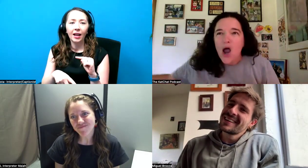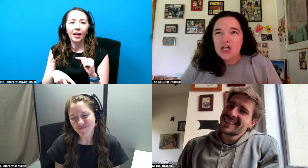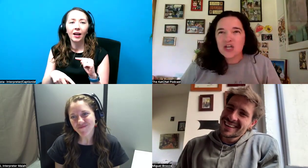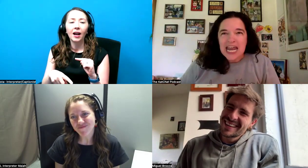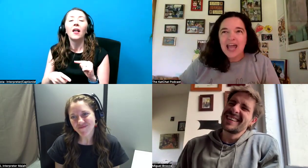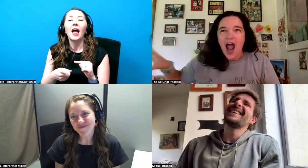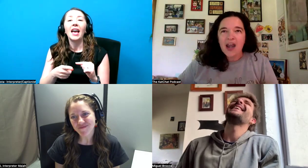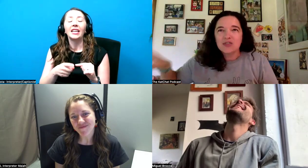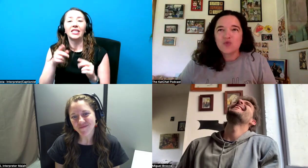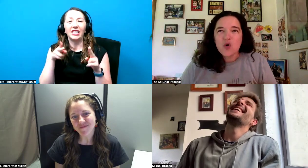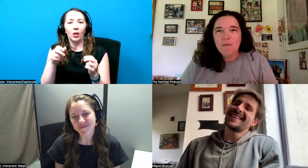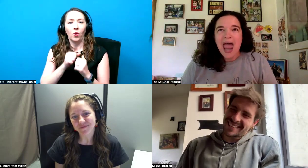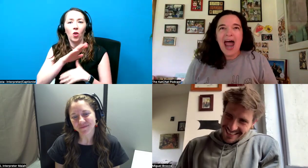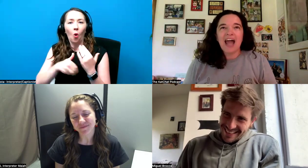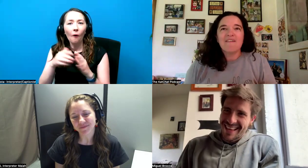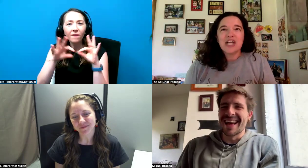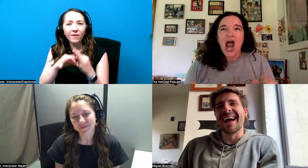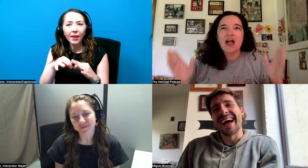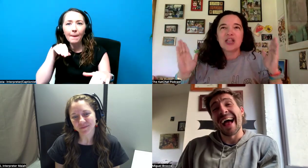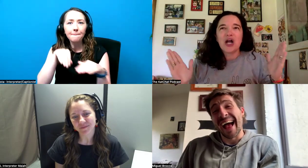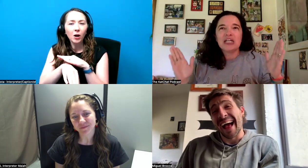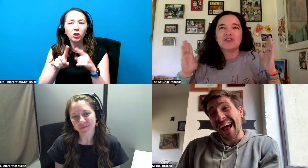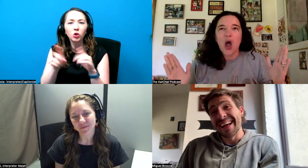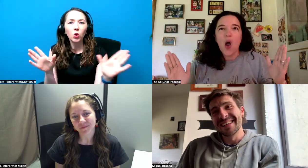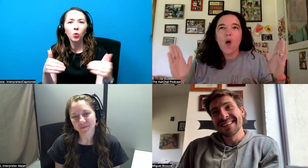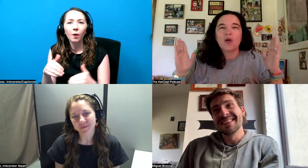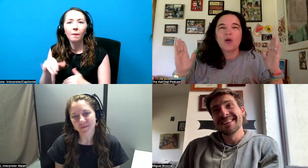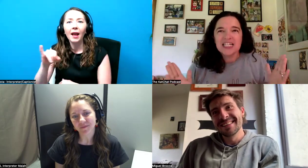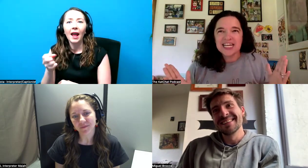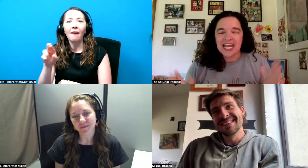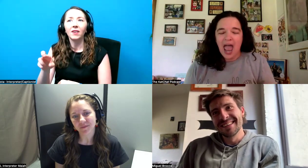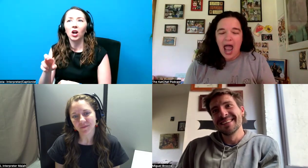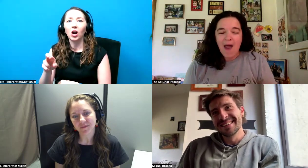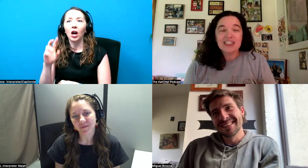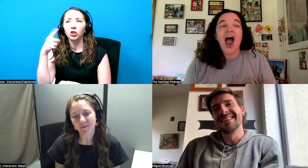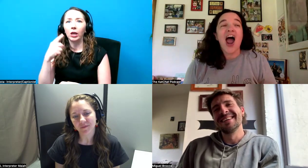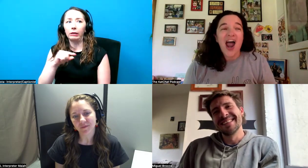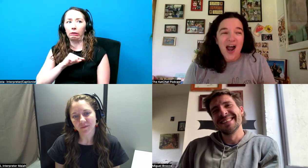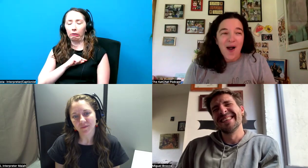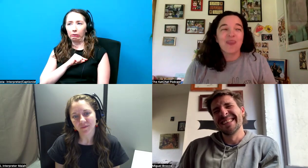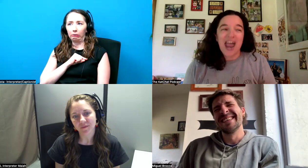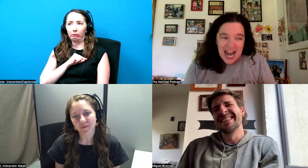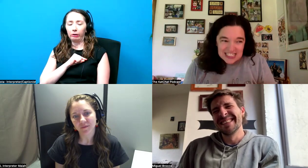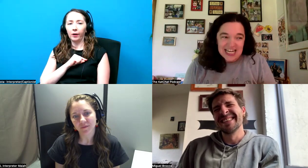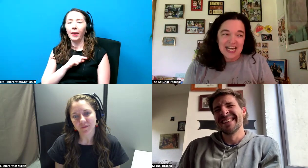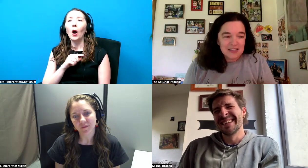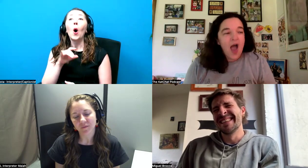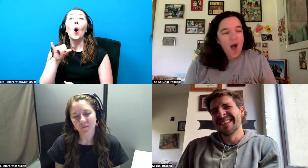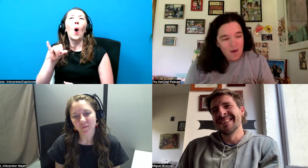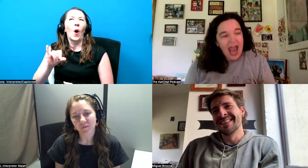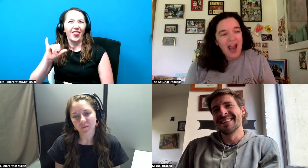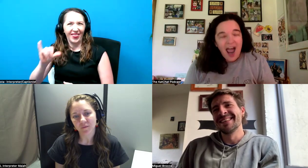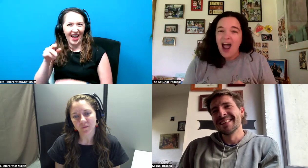family burst in out of the room and Javier looking so guilty. I was like, oh, that